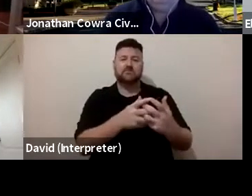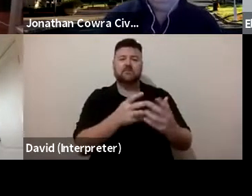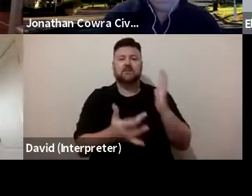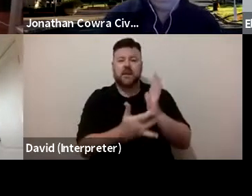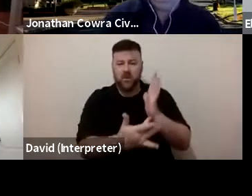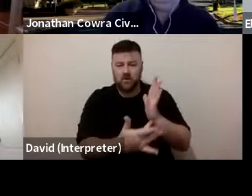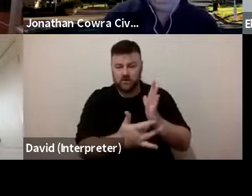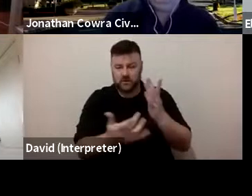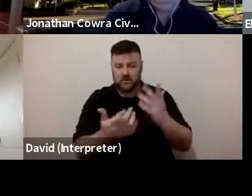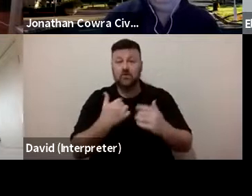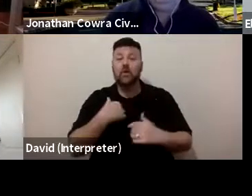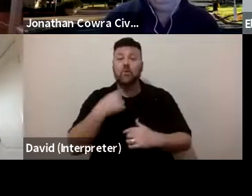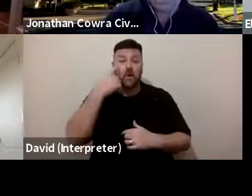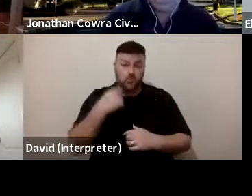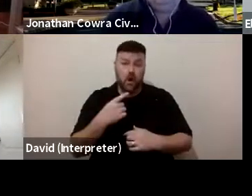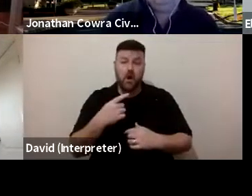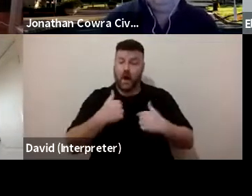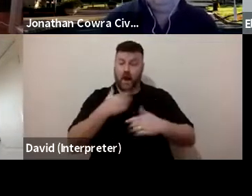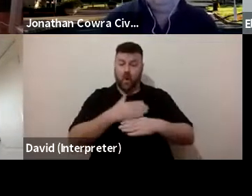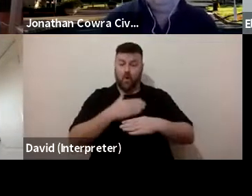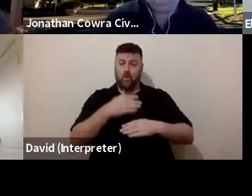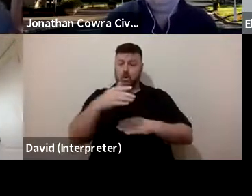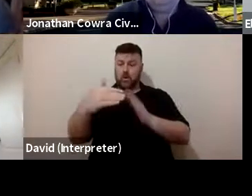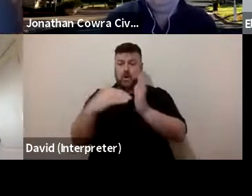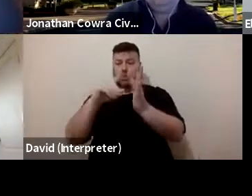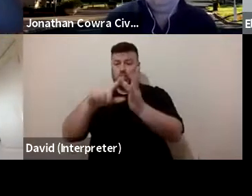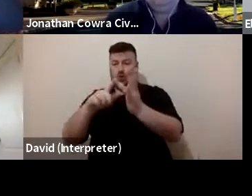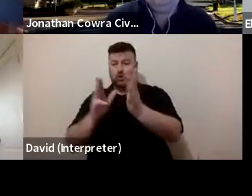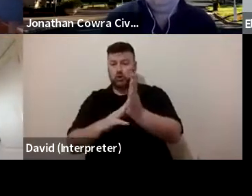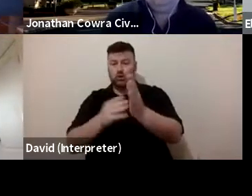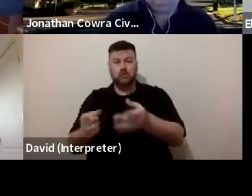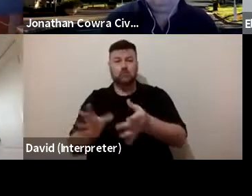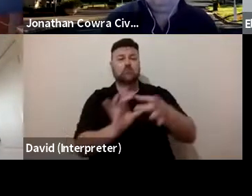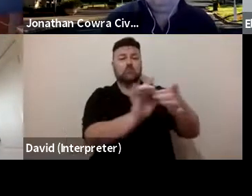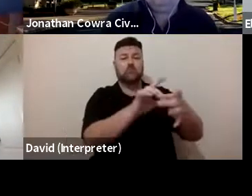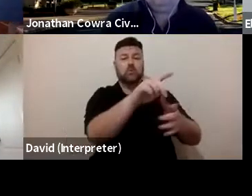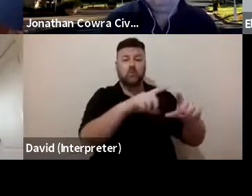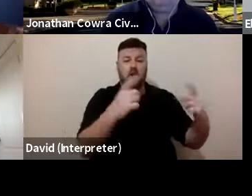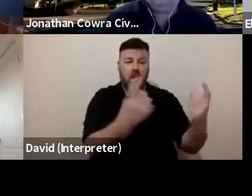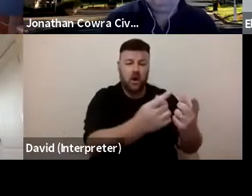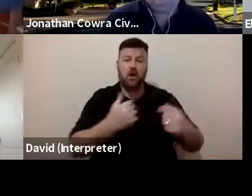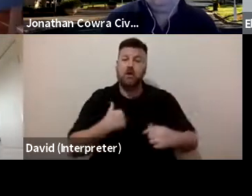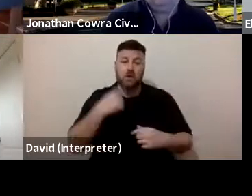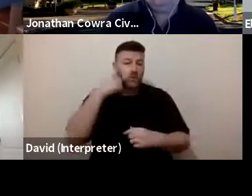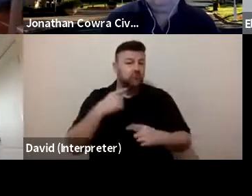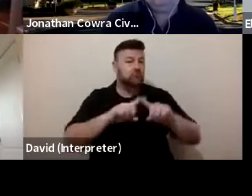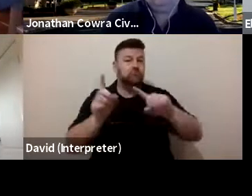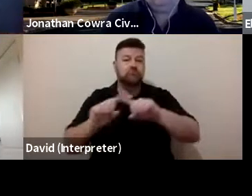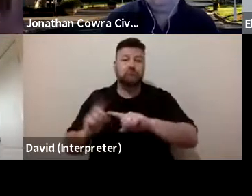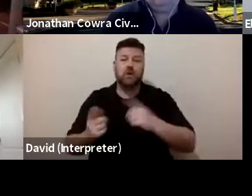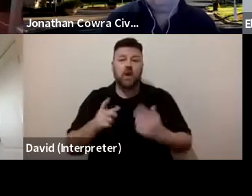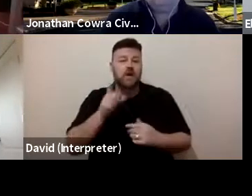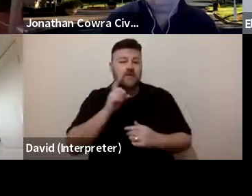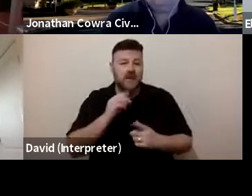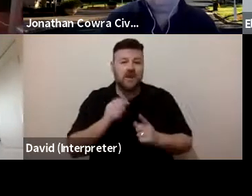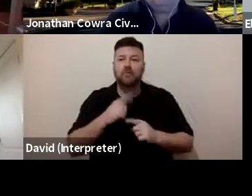and some of it really worked. Some of it was really exciting. Some really kind of, just fun, silly things like, telling kids that we were going to play